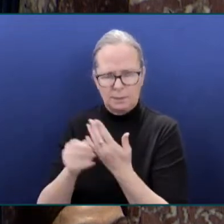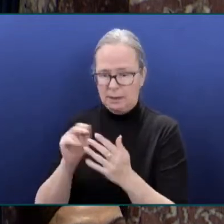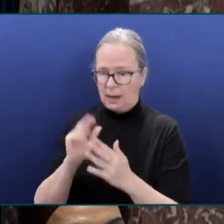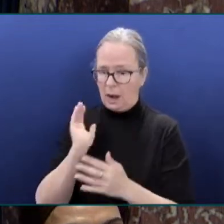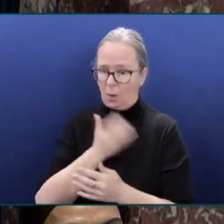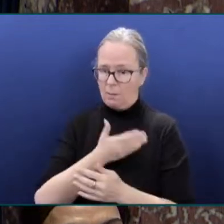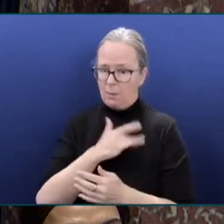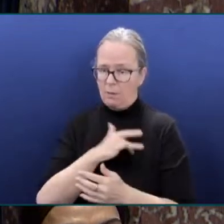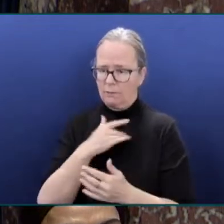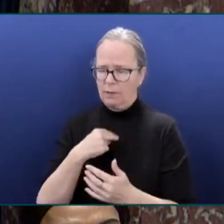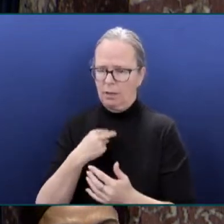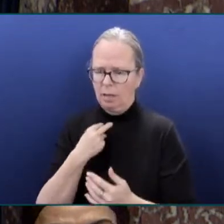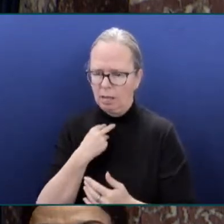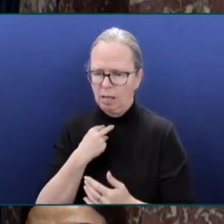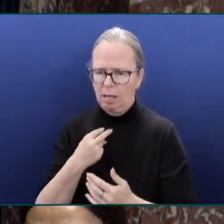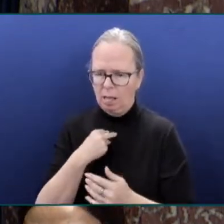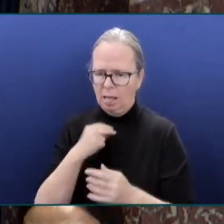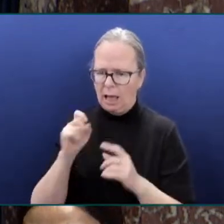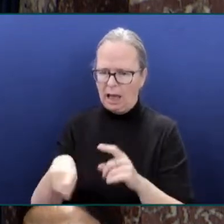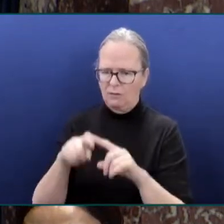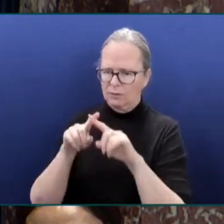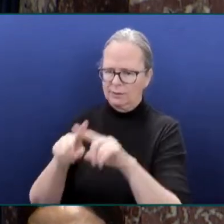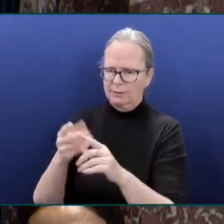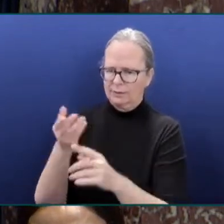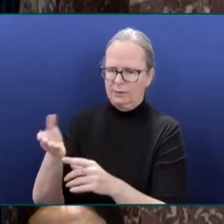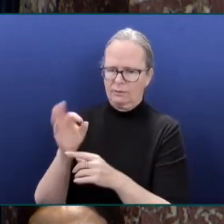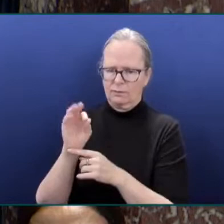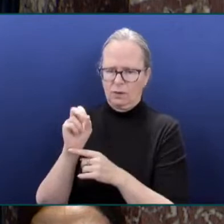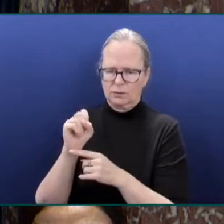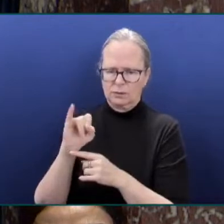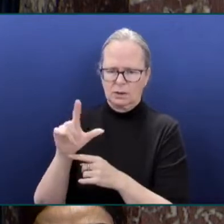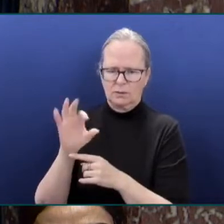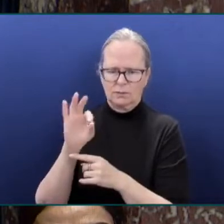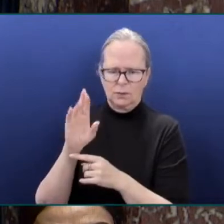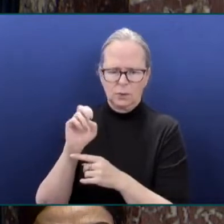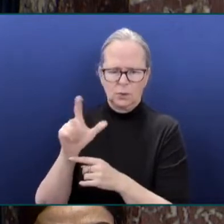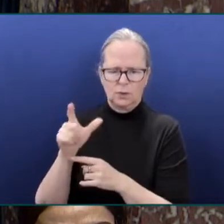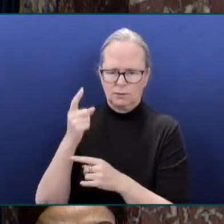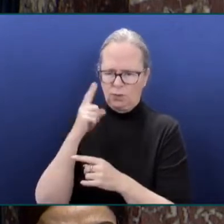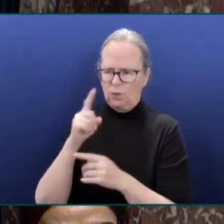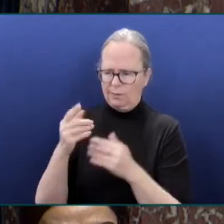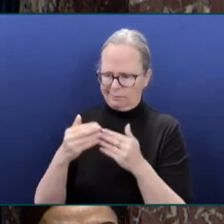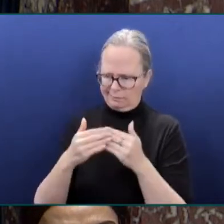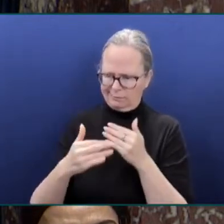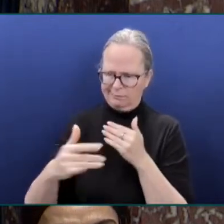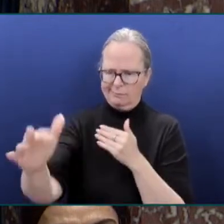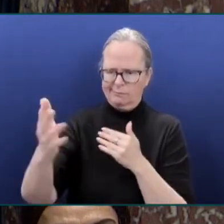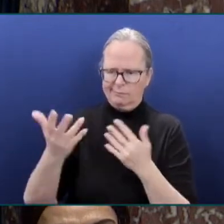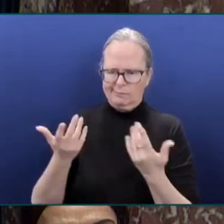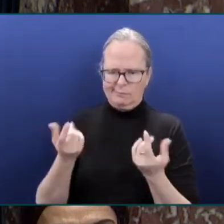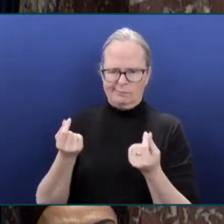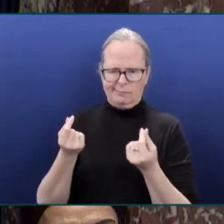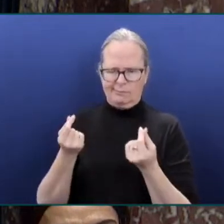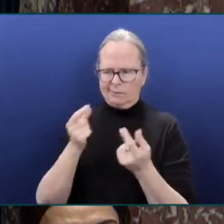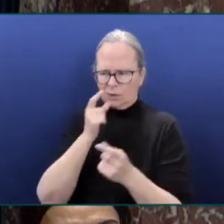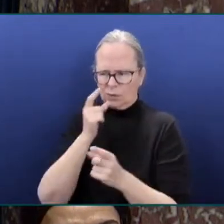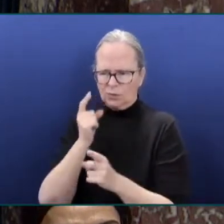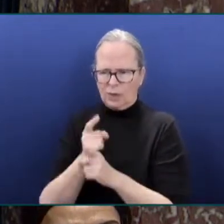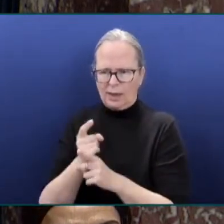decades. The impacts of these choices will be far-reaching, including the upstream emissions increased by